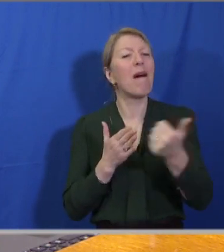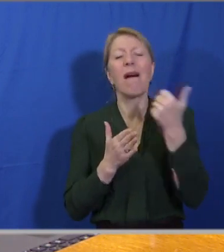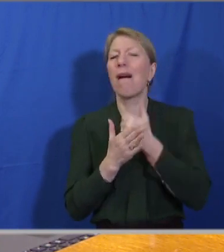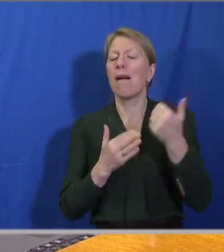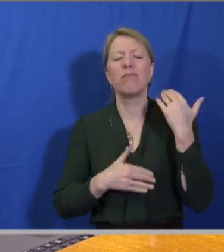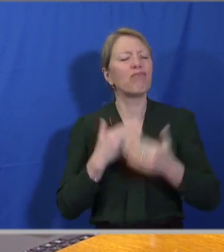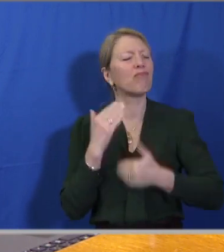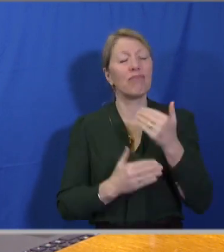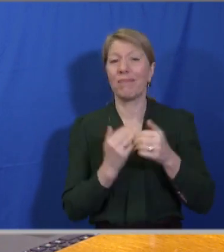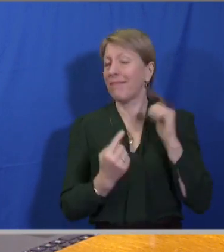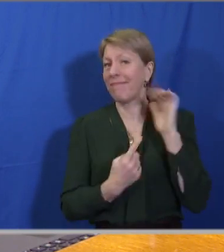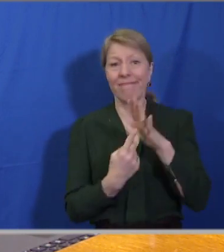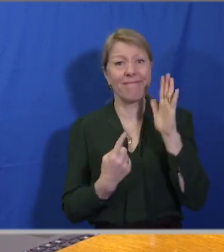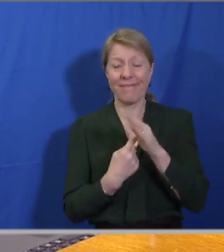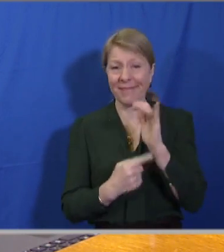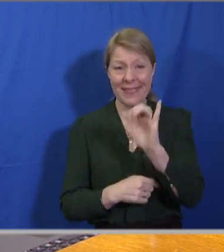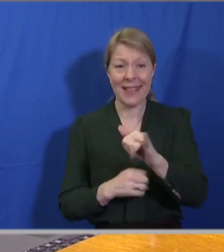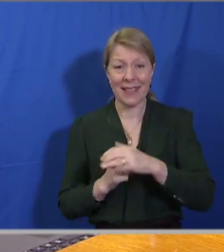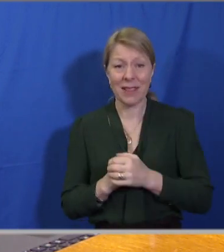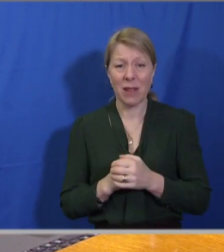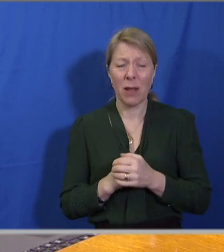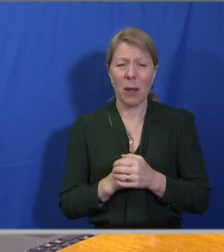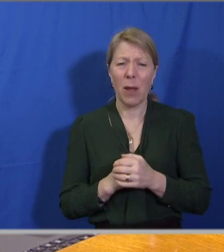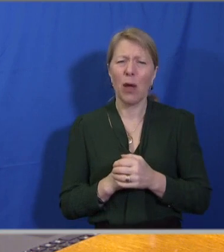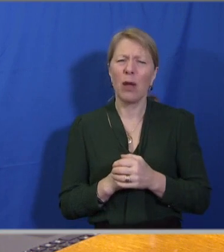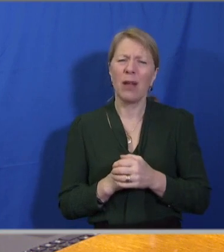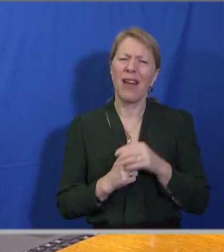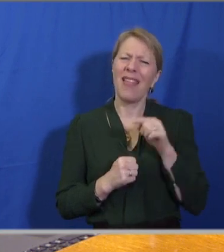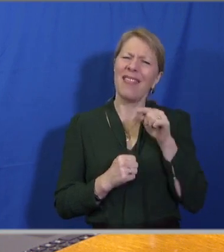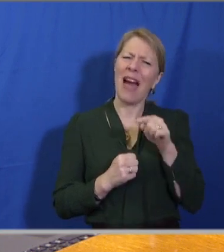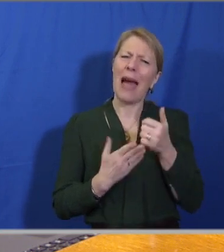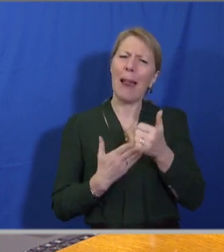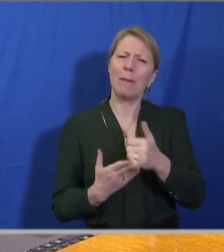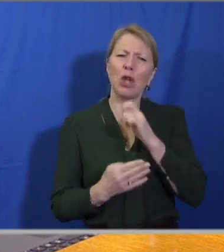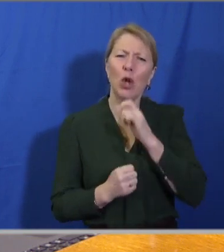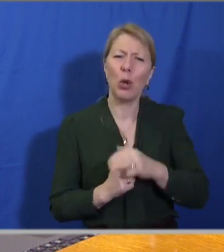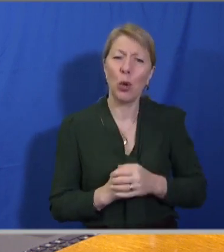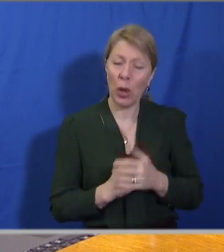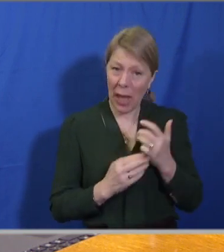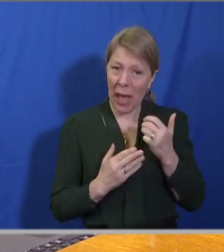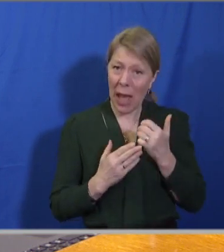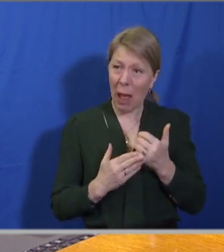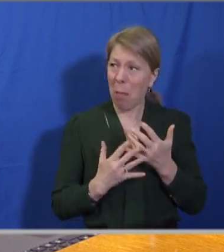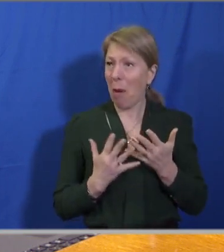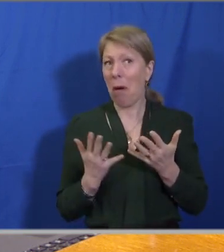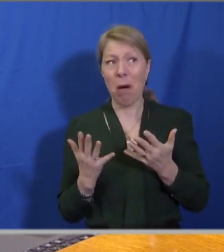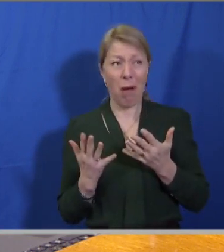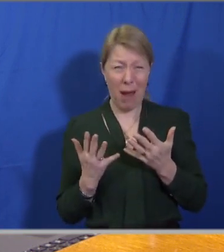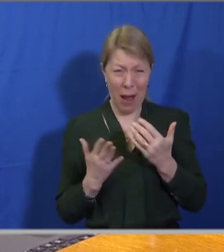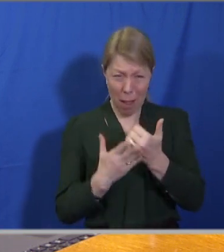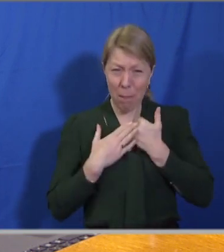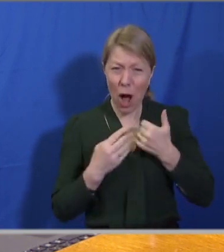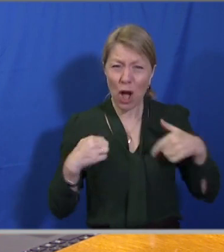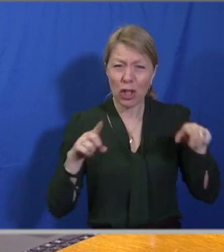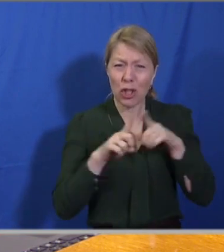essential. It's in everyone's interest. I say this often. It's in the department's interest as well to take that expertise on board, rather